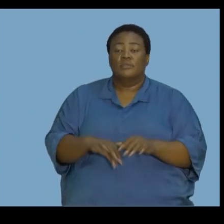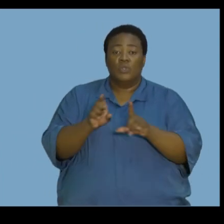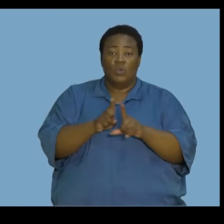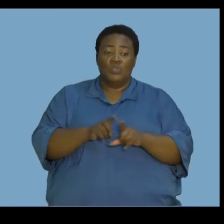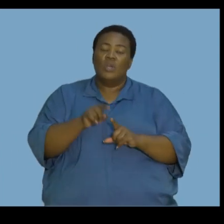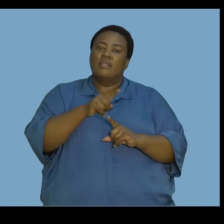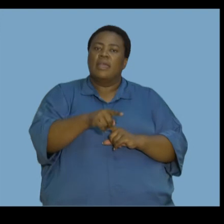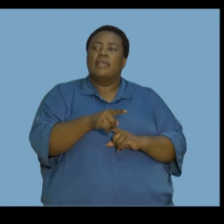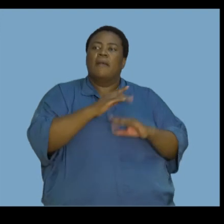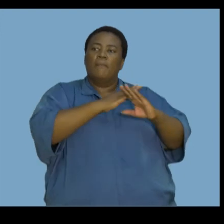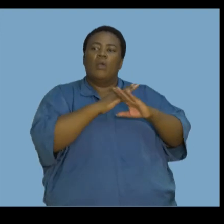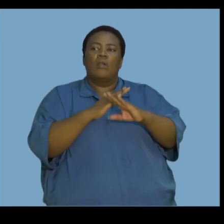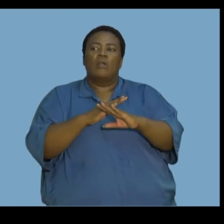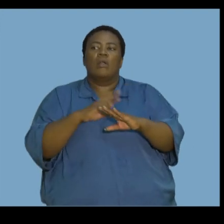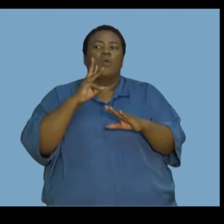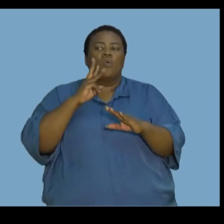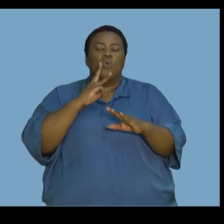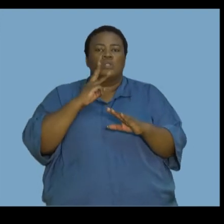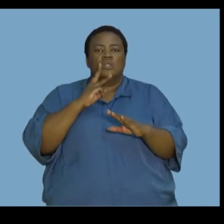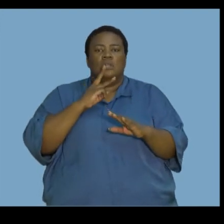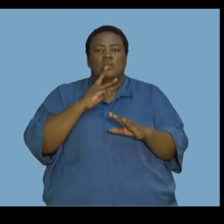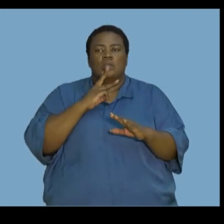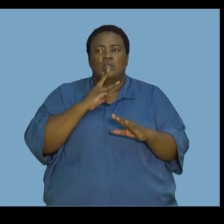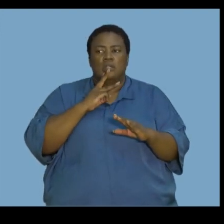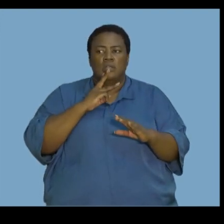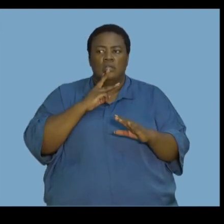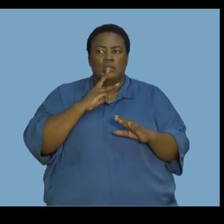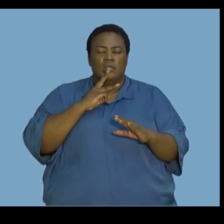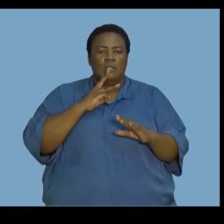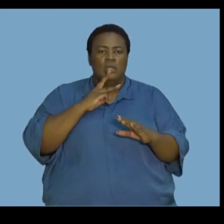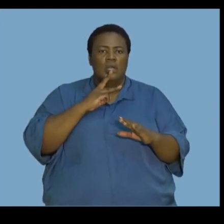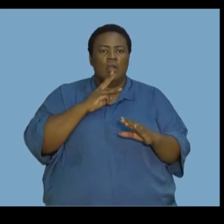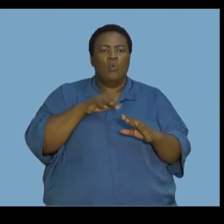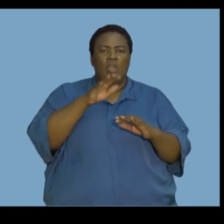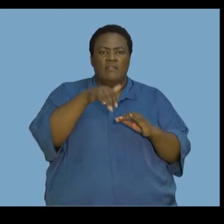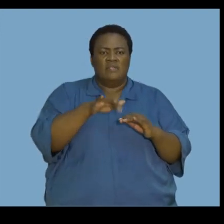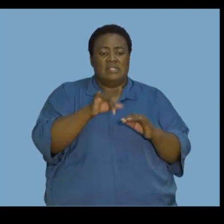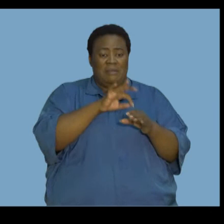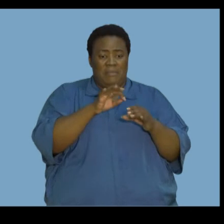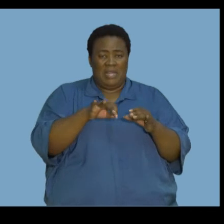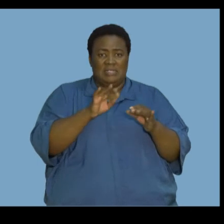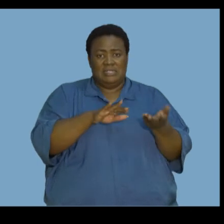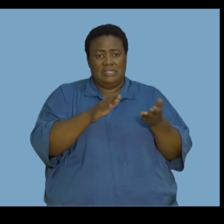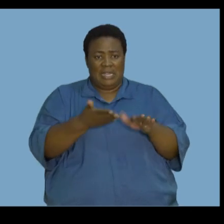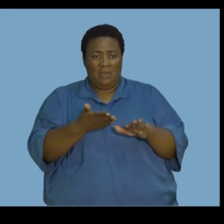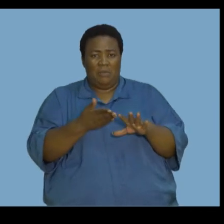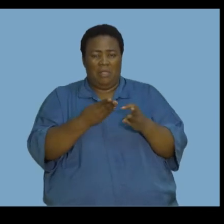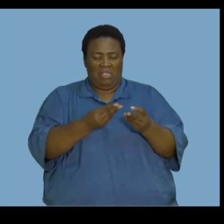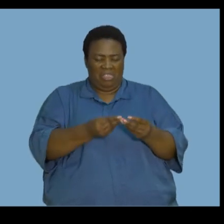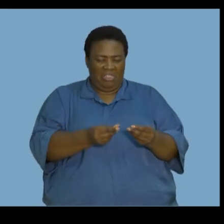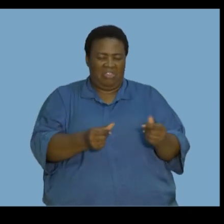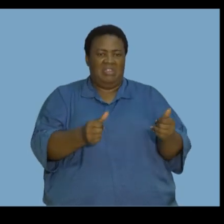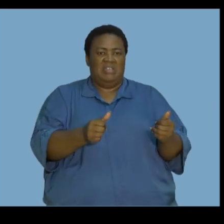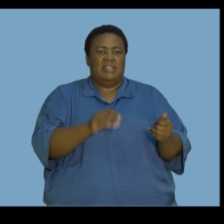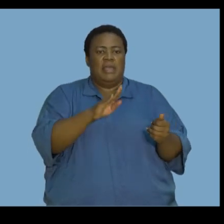invasive plants also block waterways, reducing light to the other aquatic plants. These plants eventually die